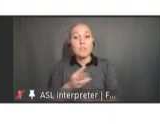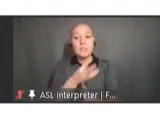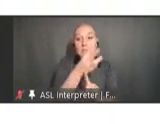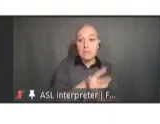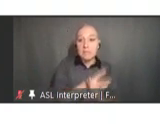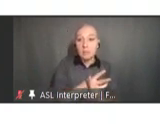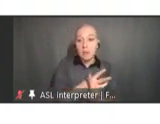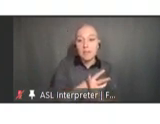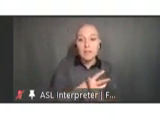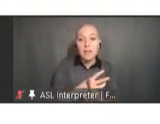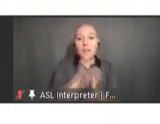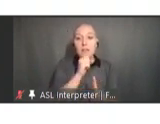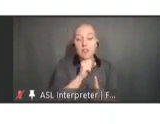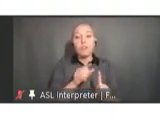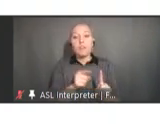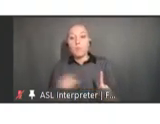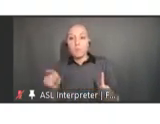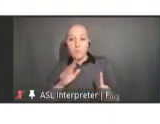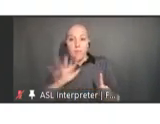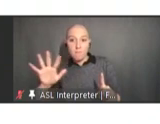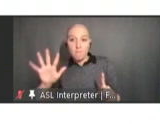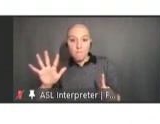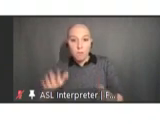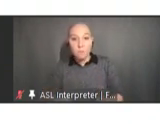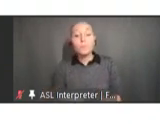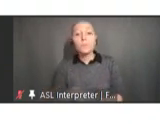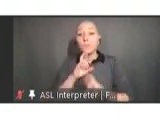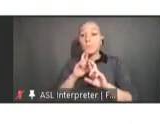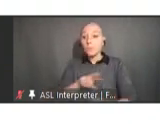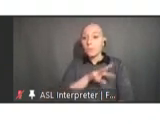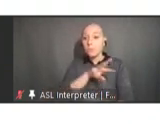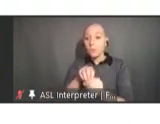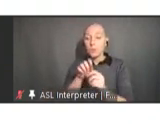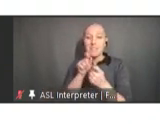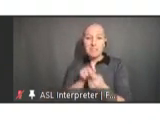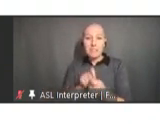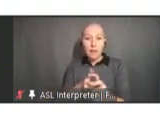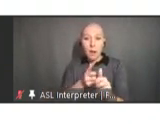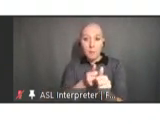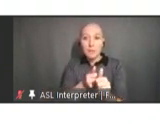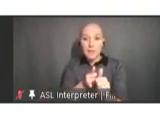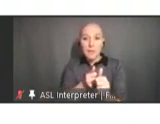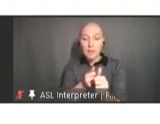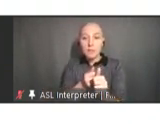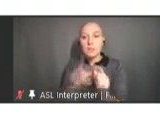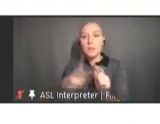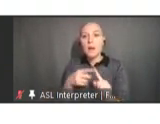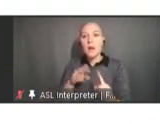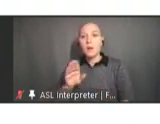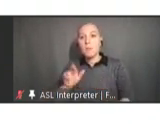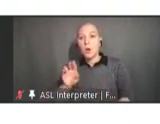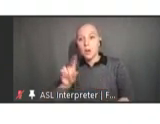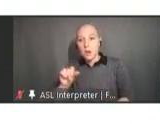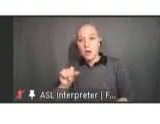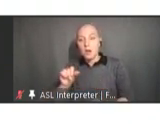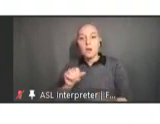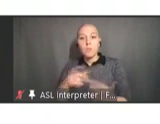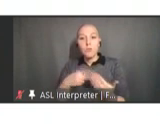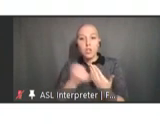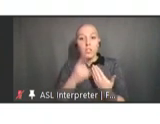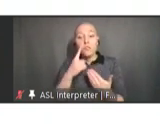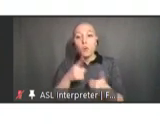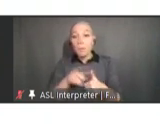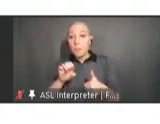of age. The report also includes detailed updates on the status of BARDA projects for Ebola,